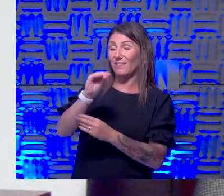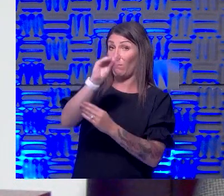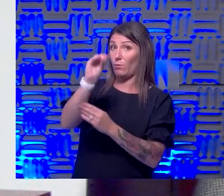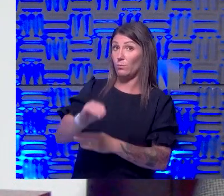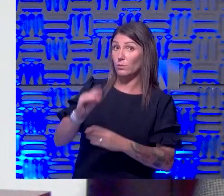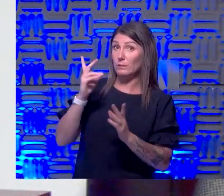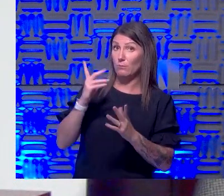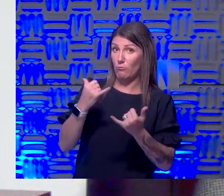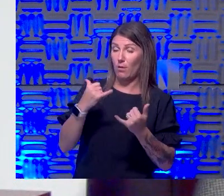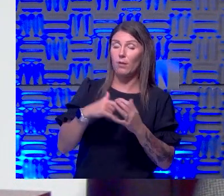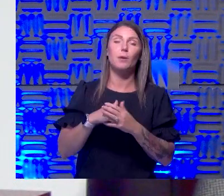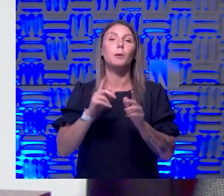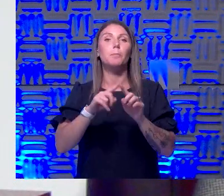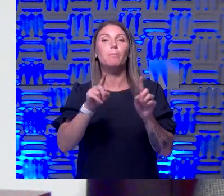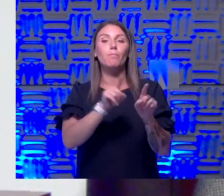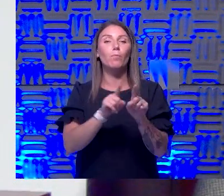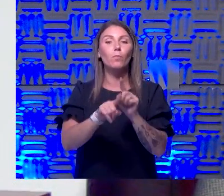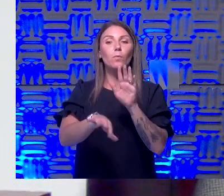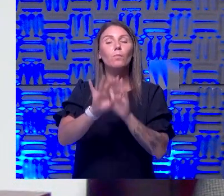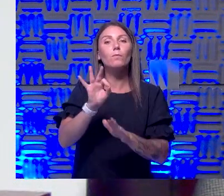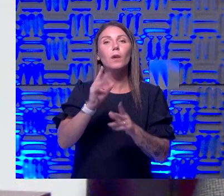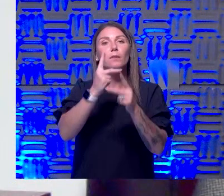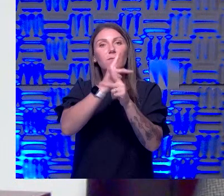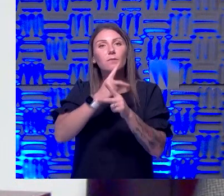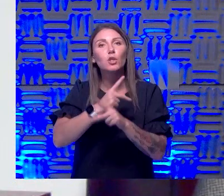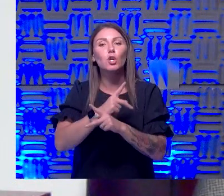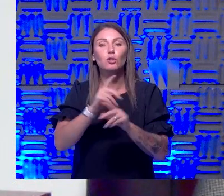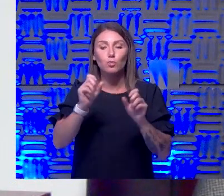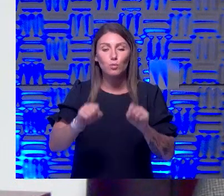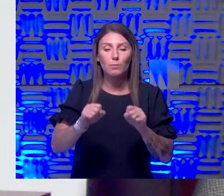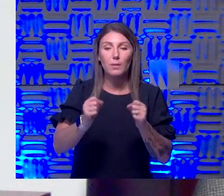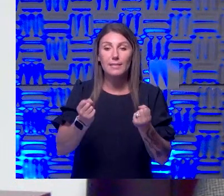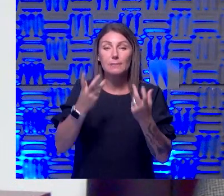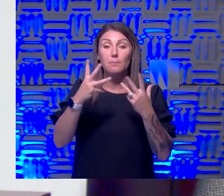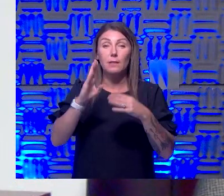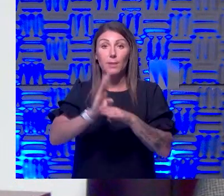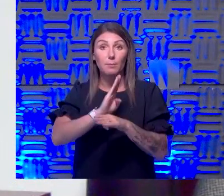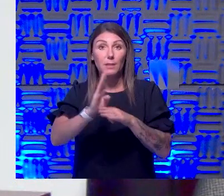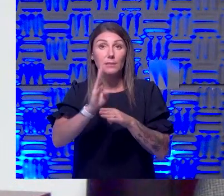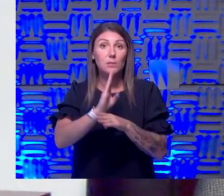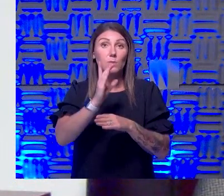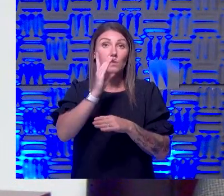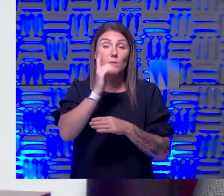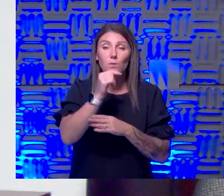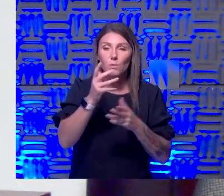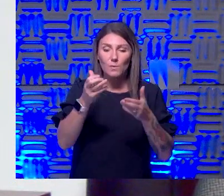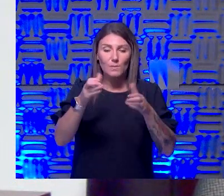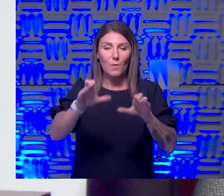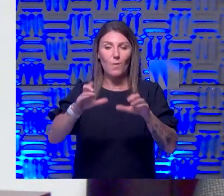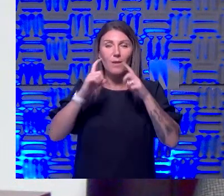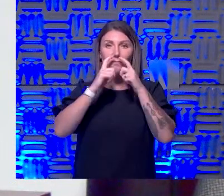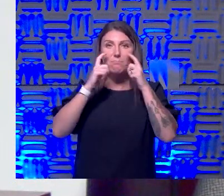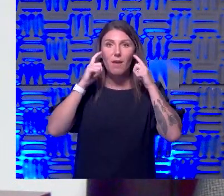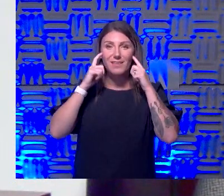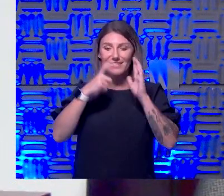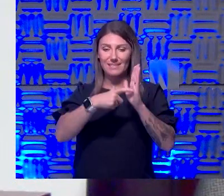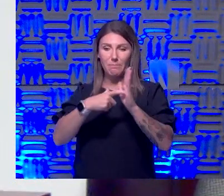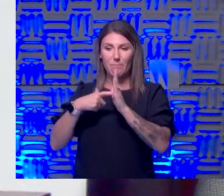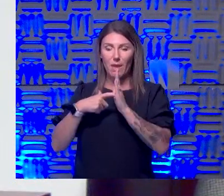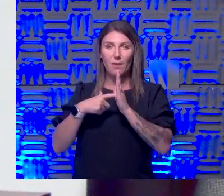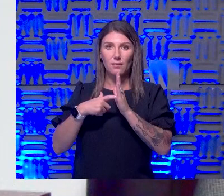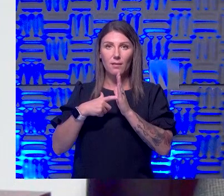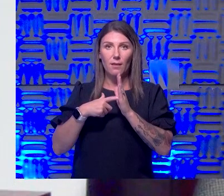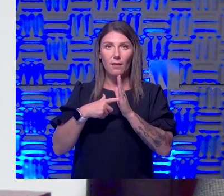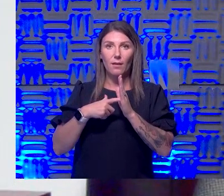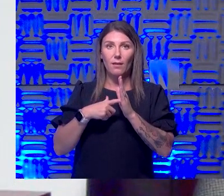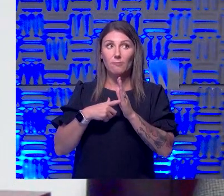We're also finding that, there are probably as many businesses who don't want masking as a mandate as